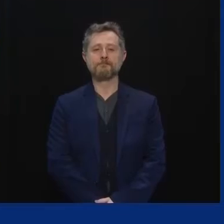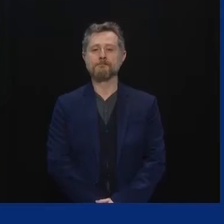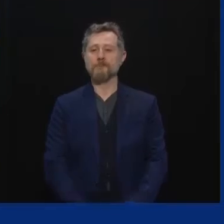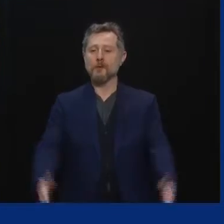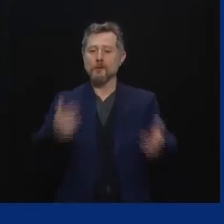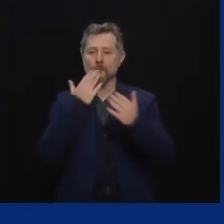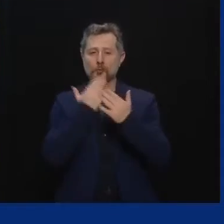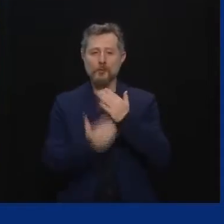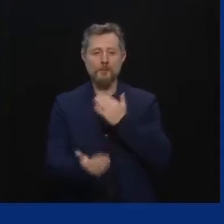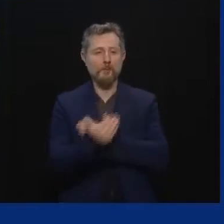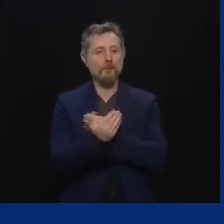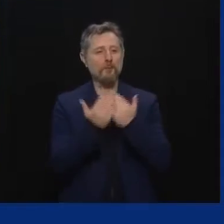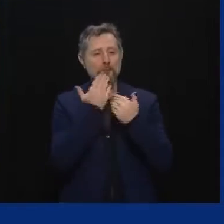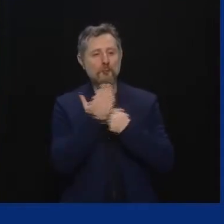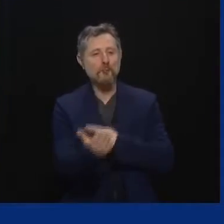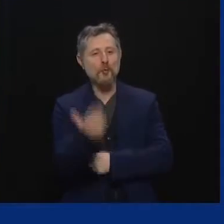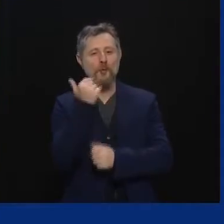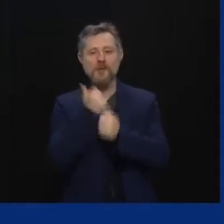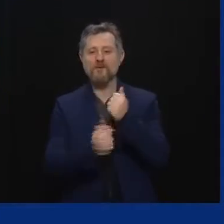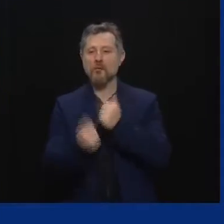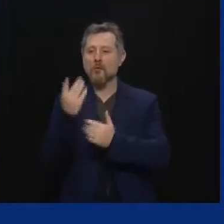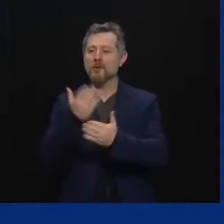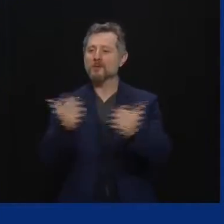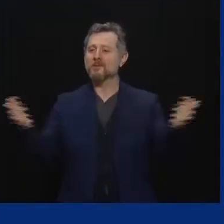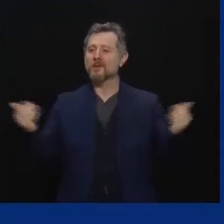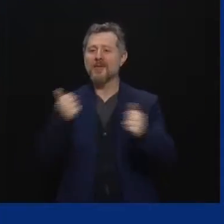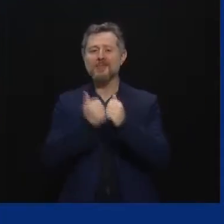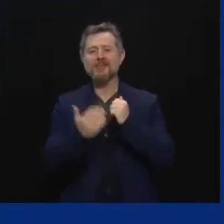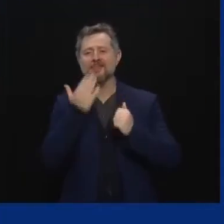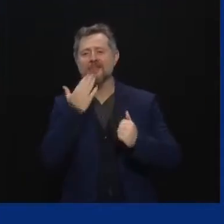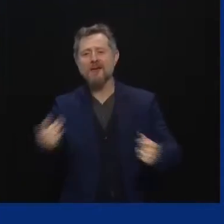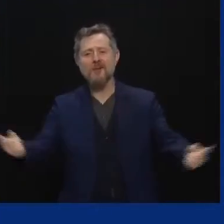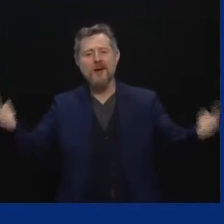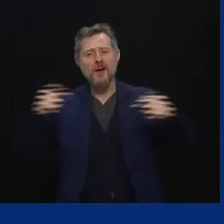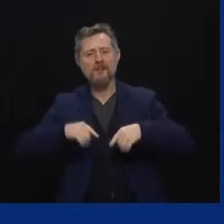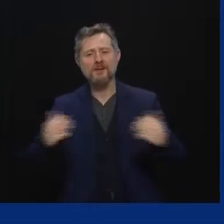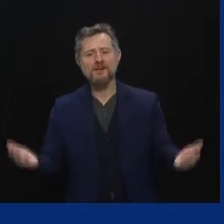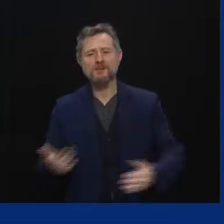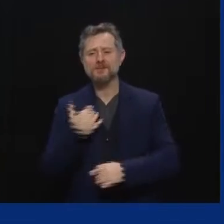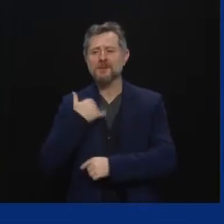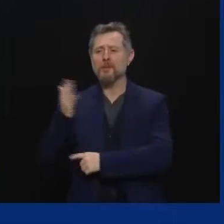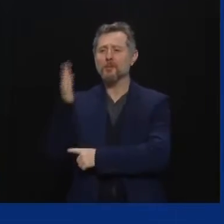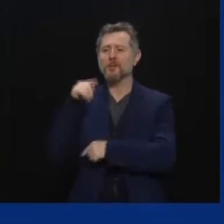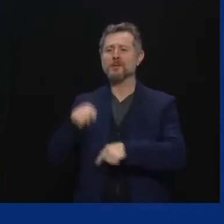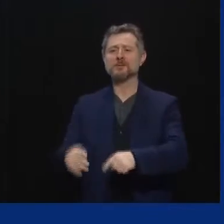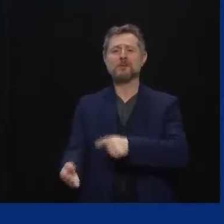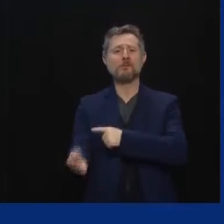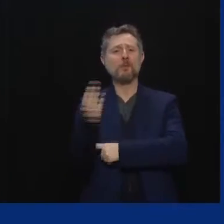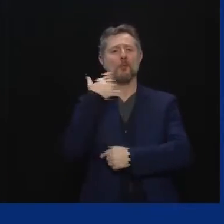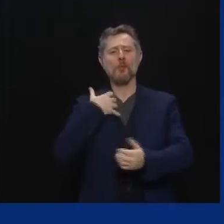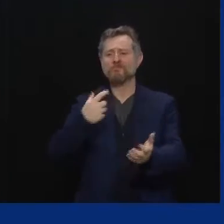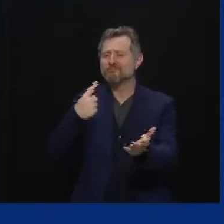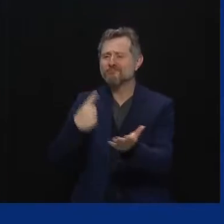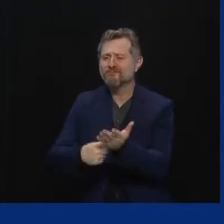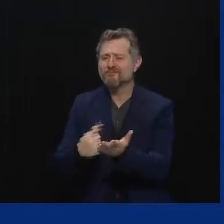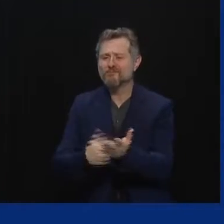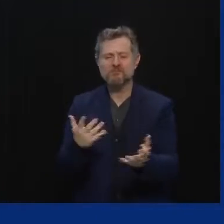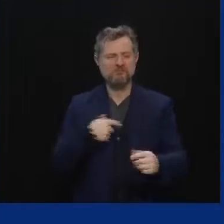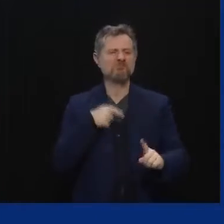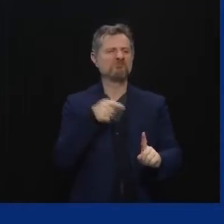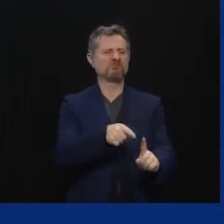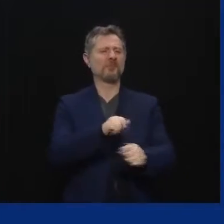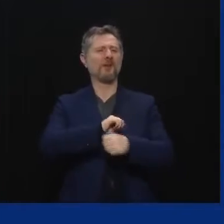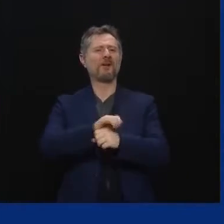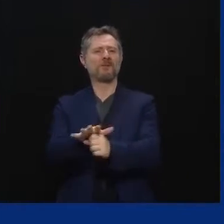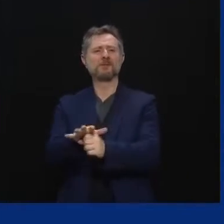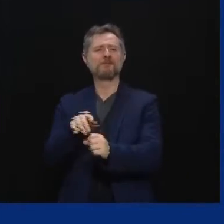Good morning, everyone. Thank you for attending our press conference this morning to talk about COVID. And we've